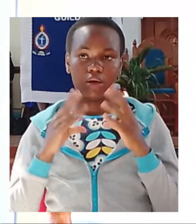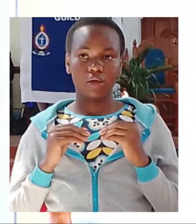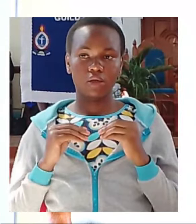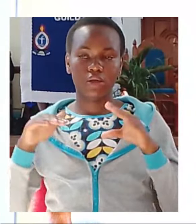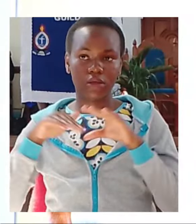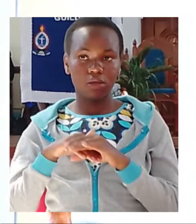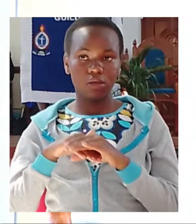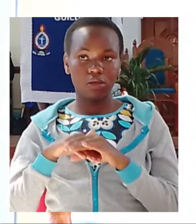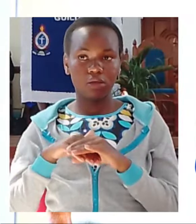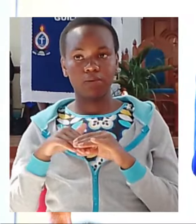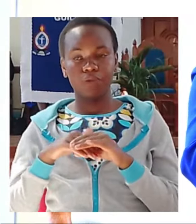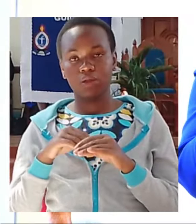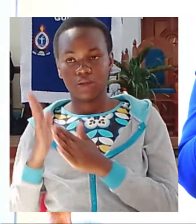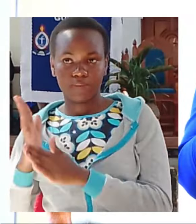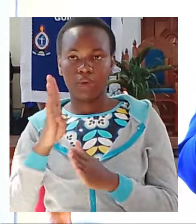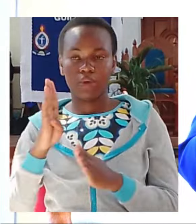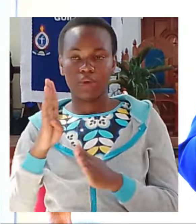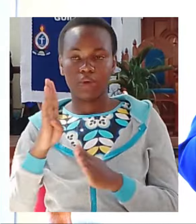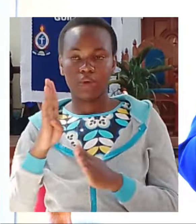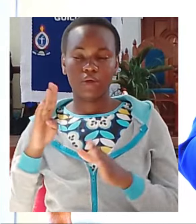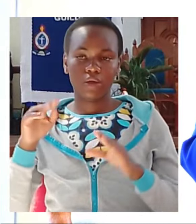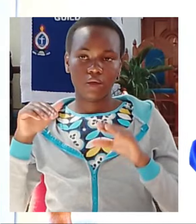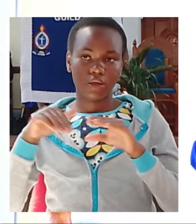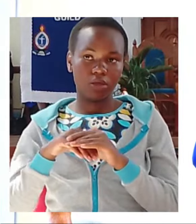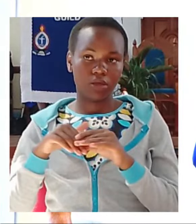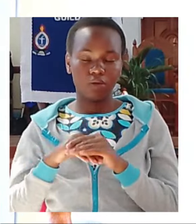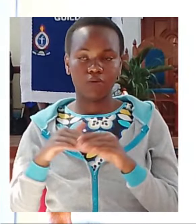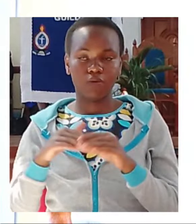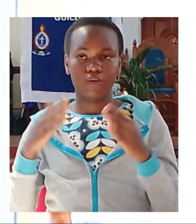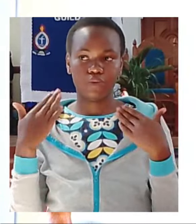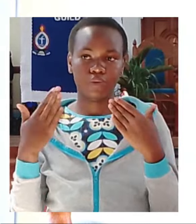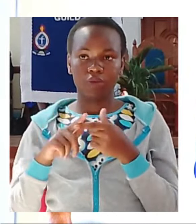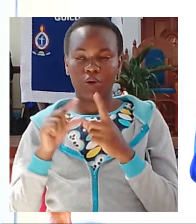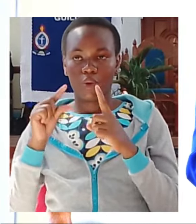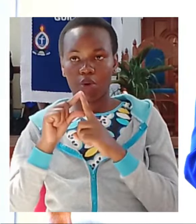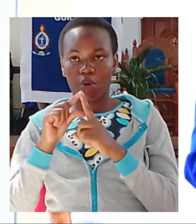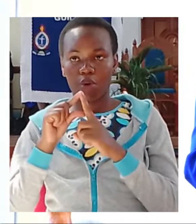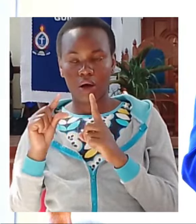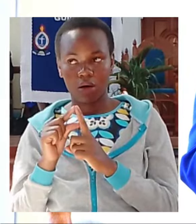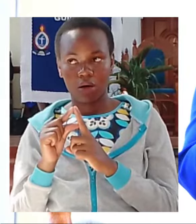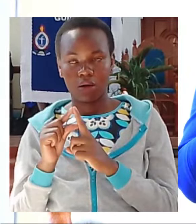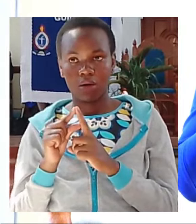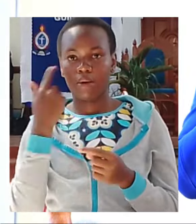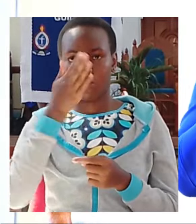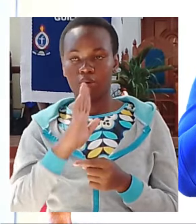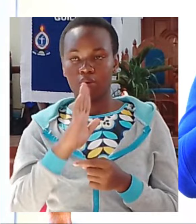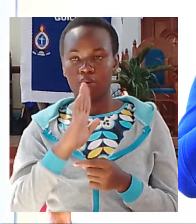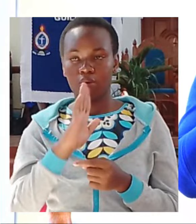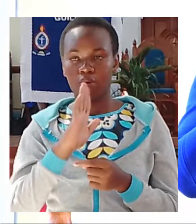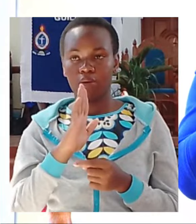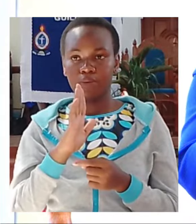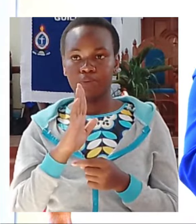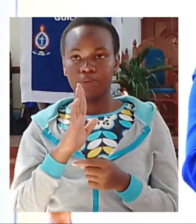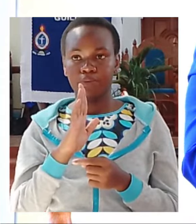in thy sight in tonight. That the words of my mouth, God,